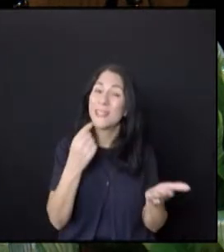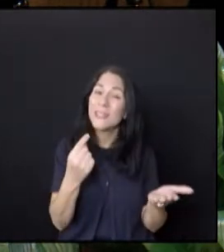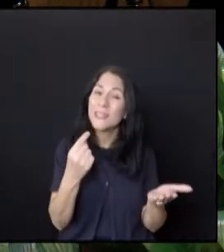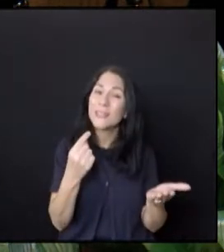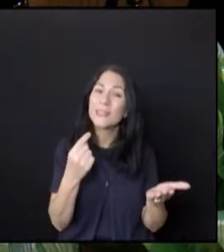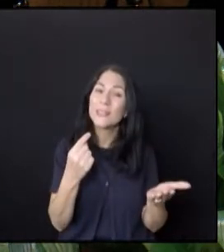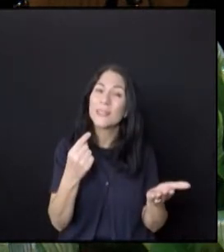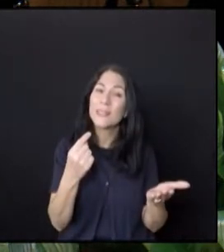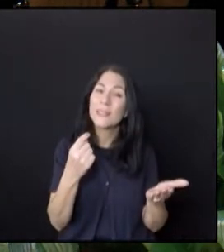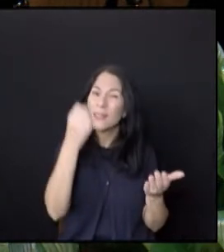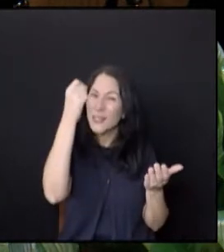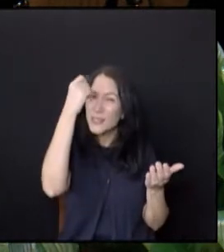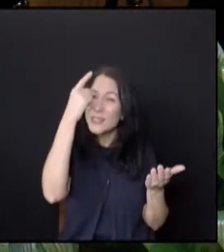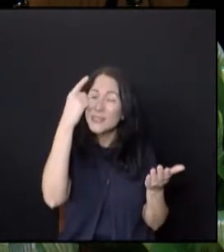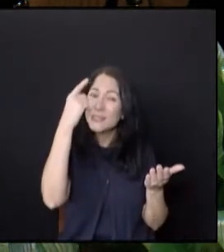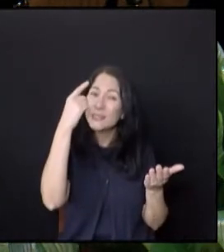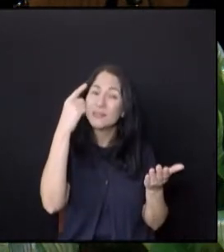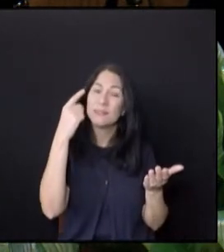Do we know?